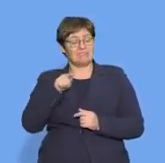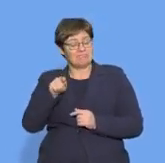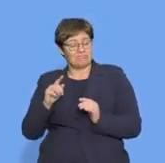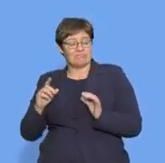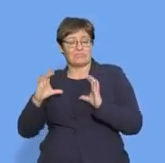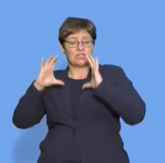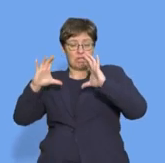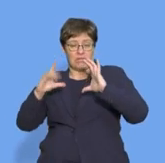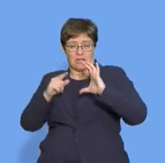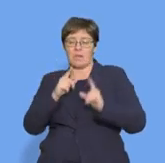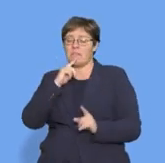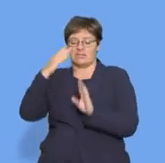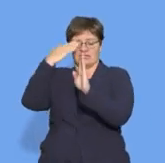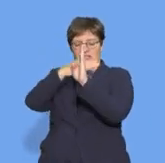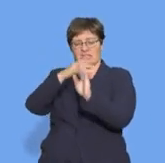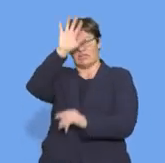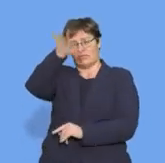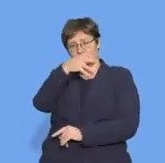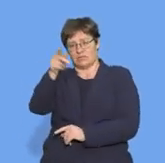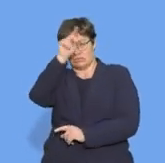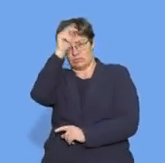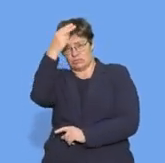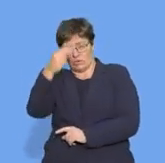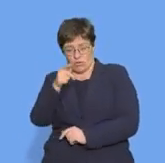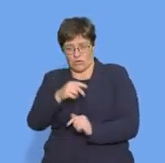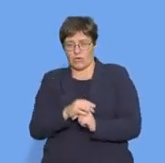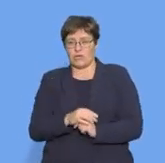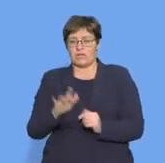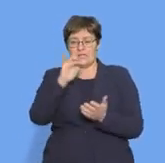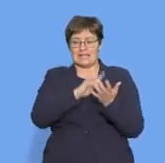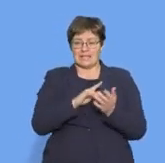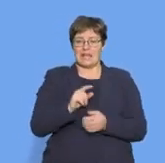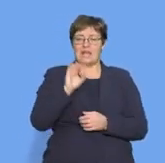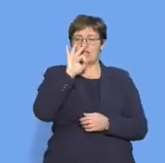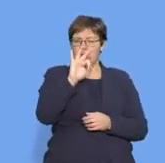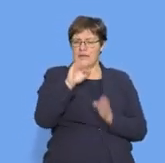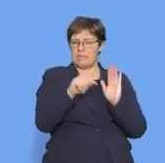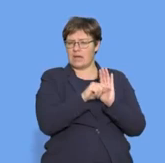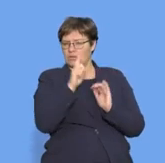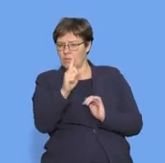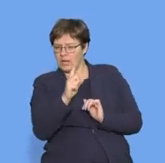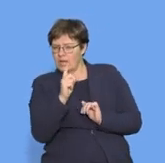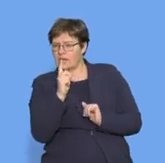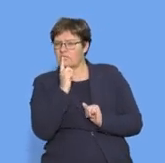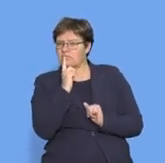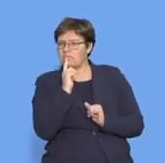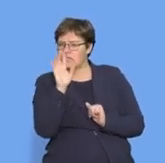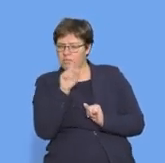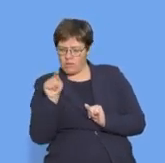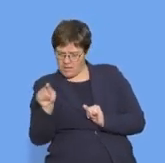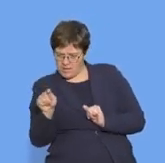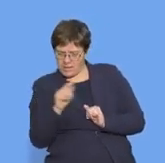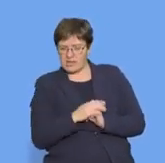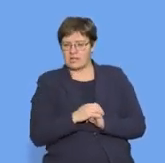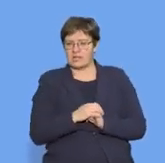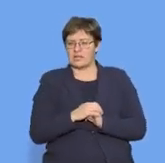this one, we will need to kind of draw a diagram, right? Our center is at 3 and minus 1, so that is somewhere